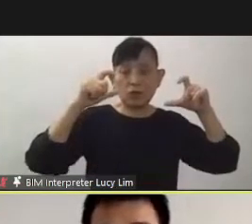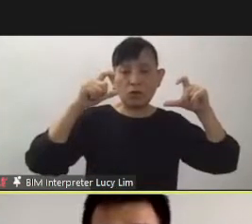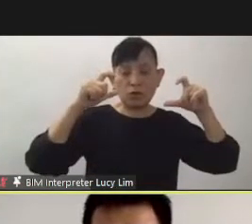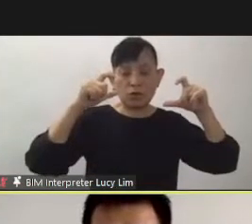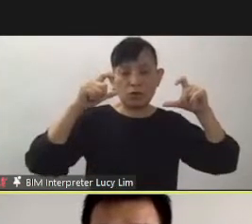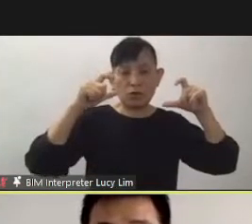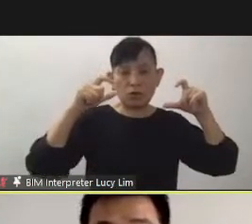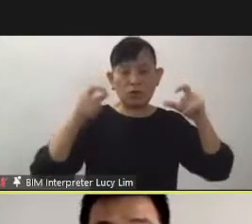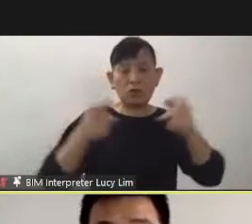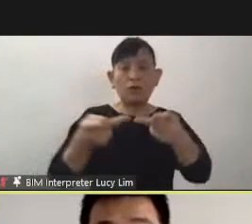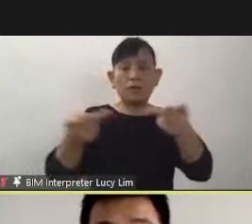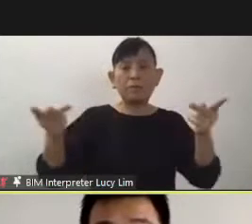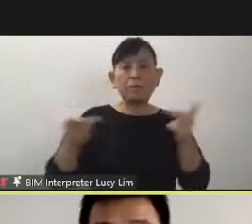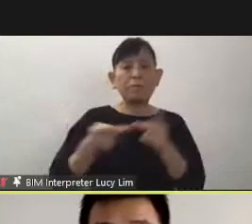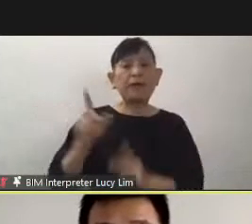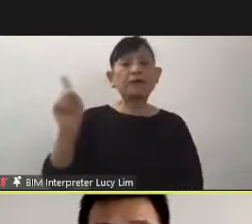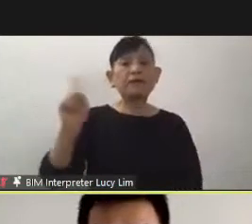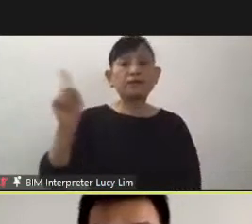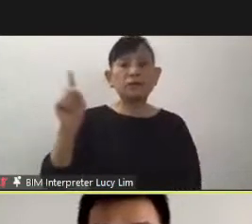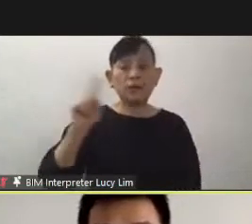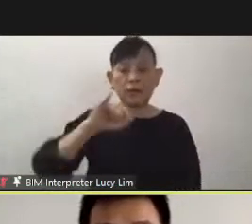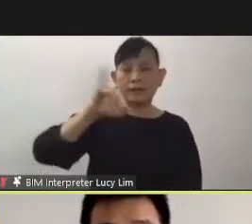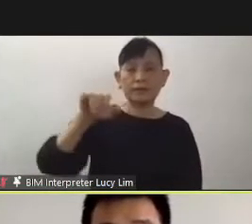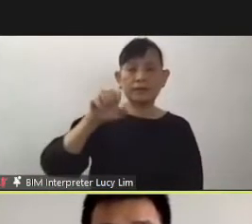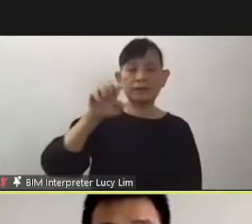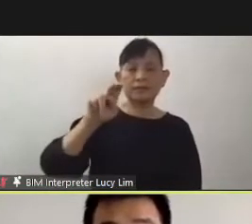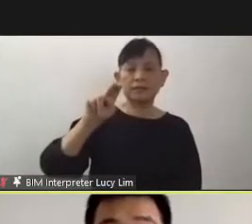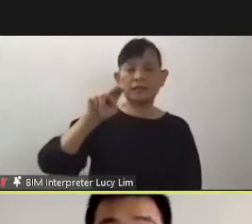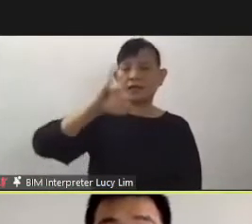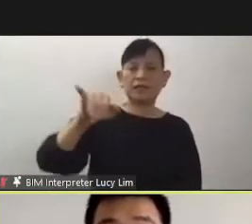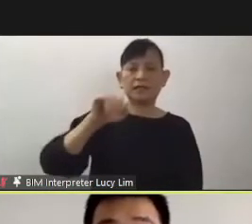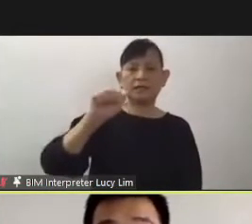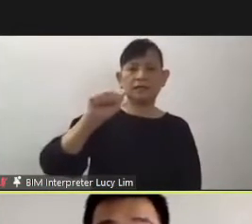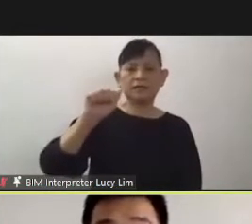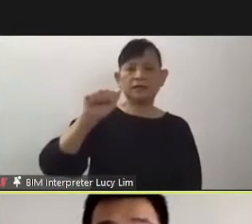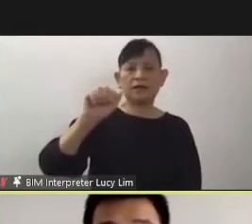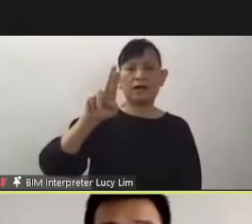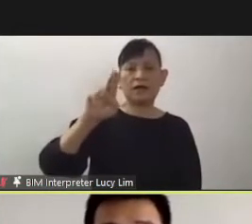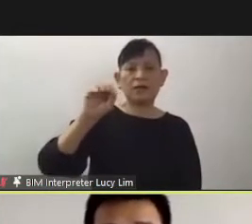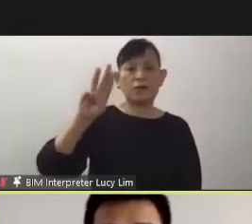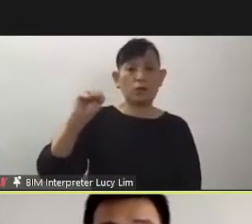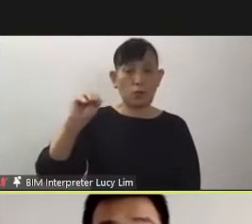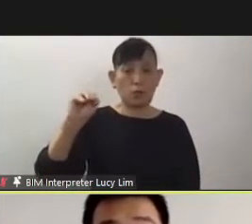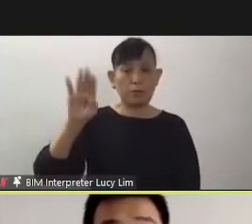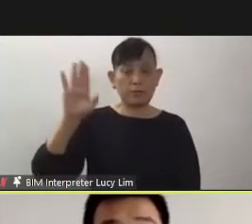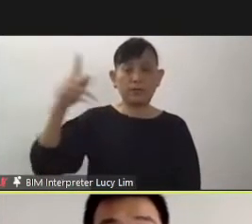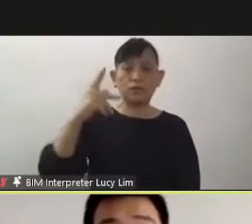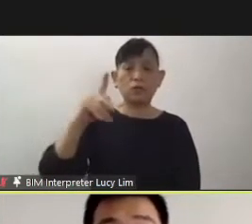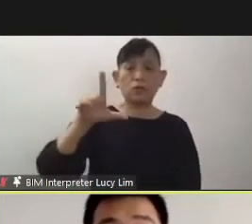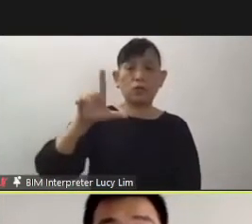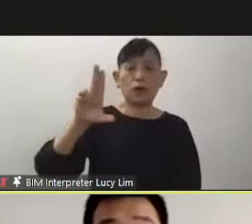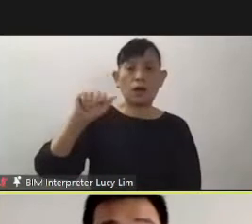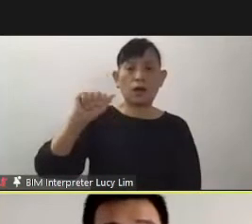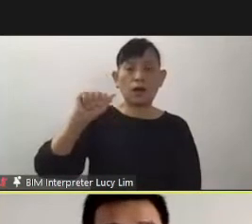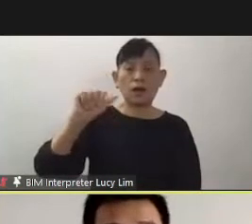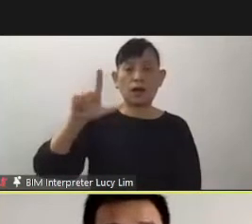place in Jenjarum in Kuala Langat, Selangor. And after that, in 2000s, this happened because